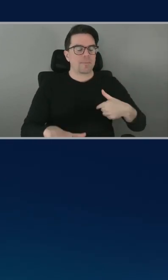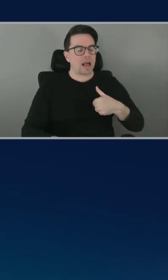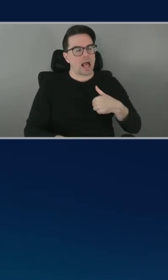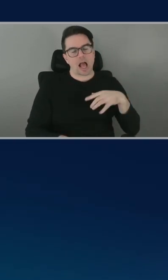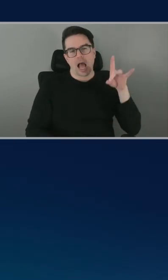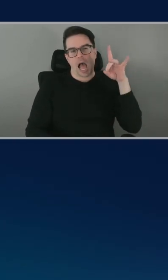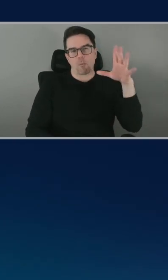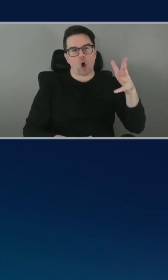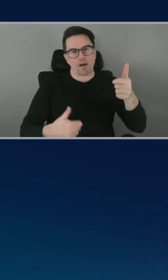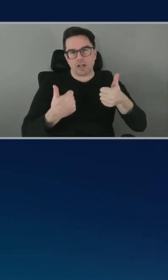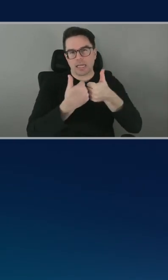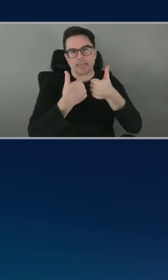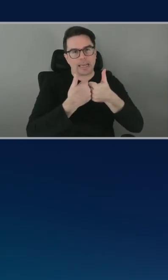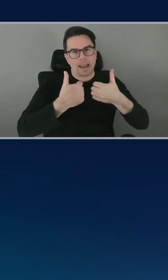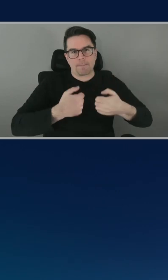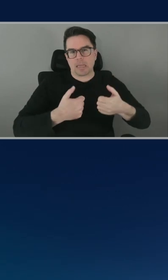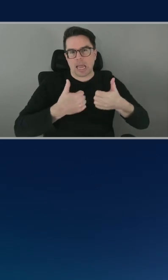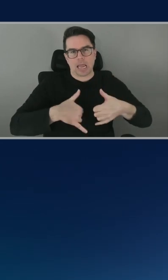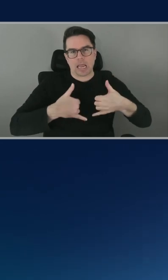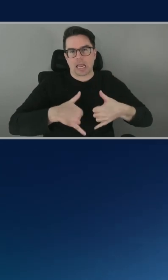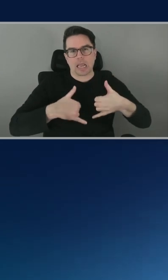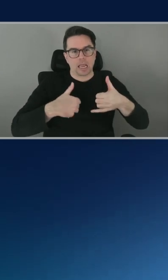miserably in 4K.